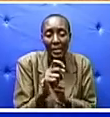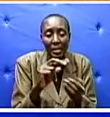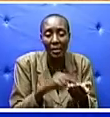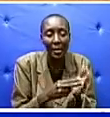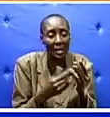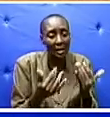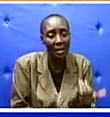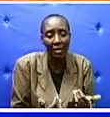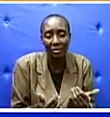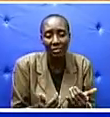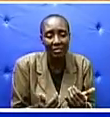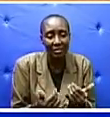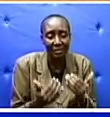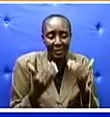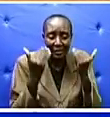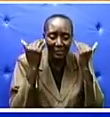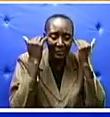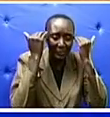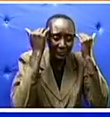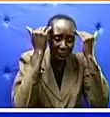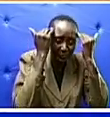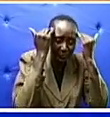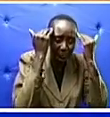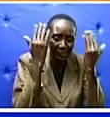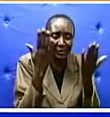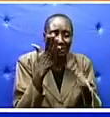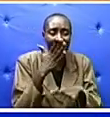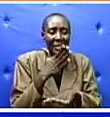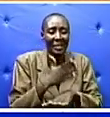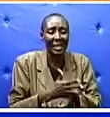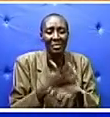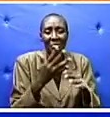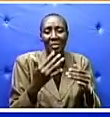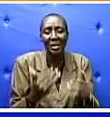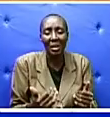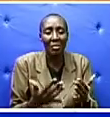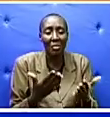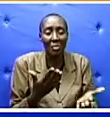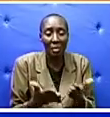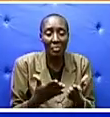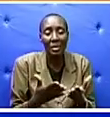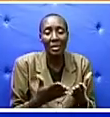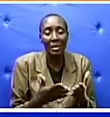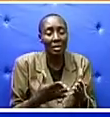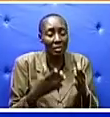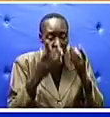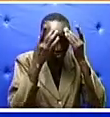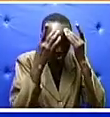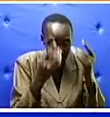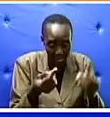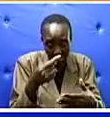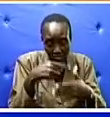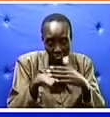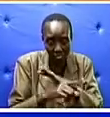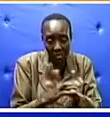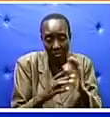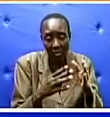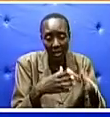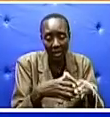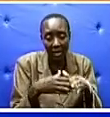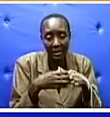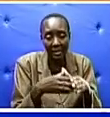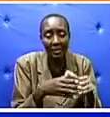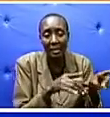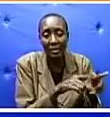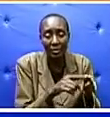very desperate because you don't have anything to do and you subject yourself to maybe, let's say, sexual trade and stuff. You know, and then there's also